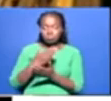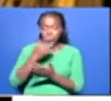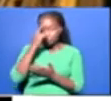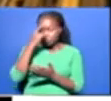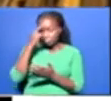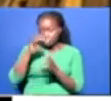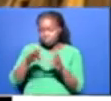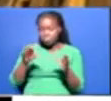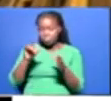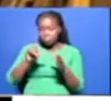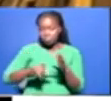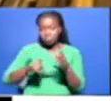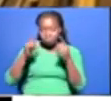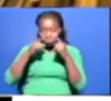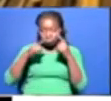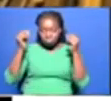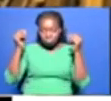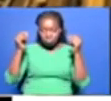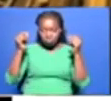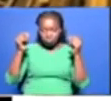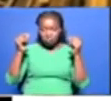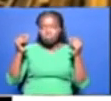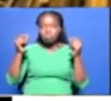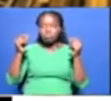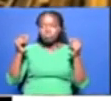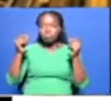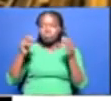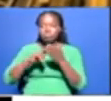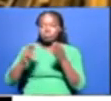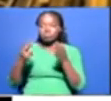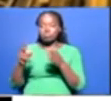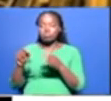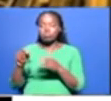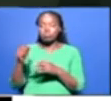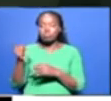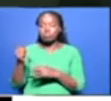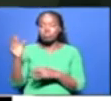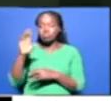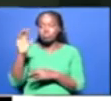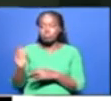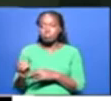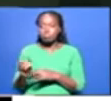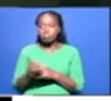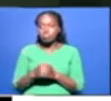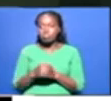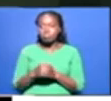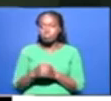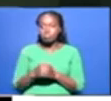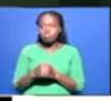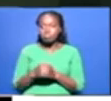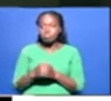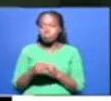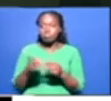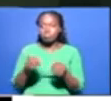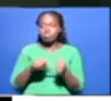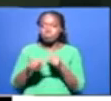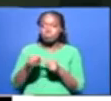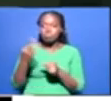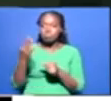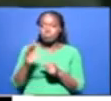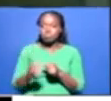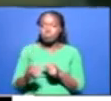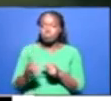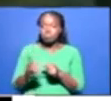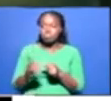with Japan's benchmark Nikkei index down by 2.5%. Bitcoin accounts for about a third of